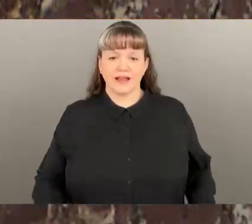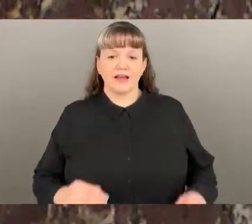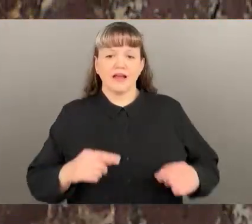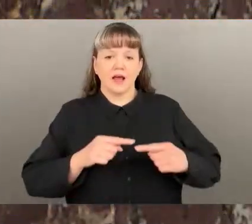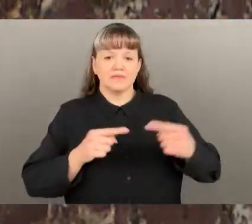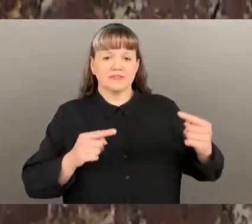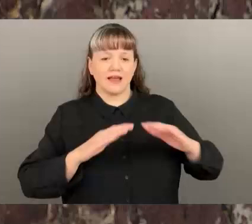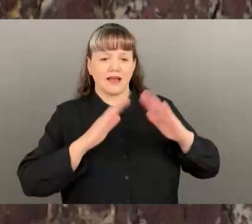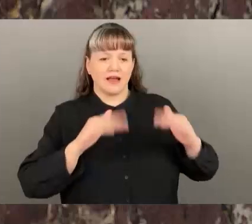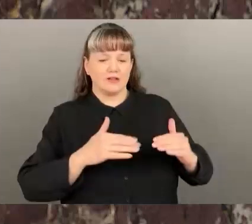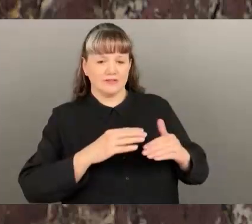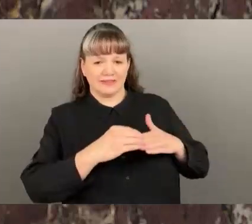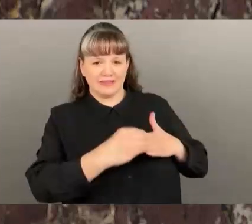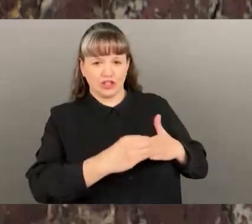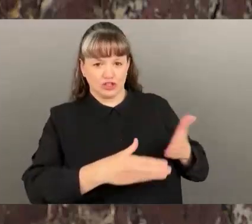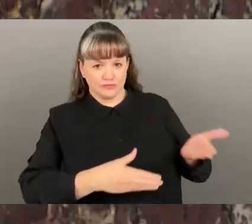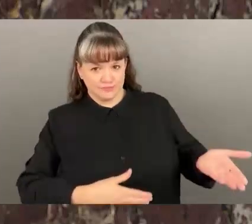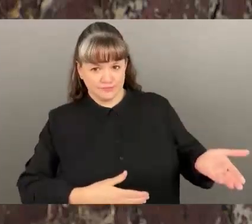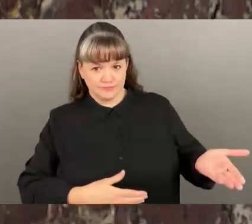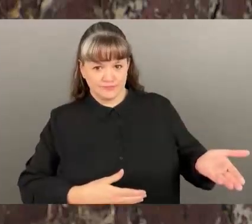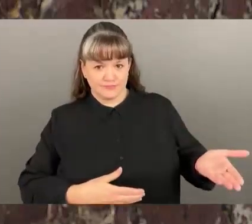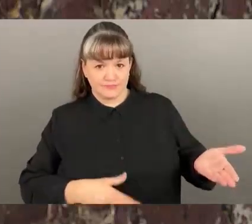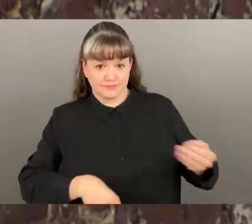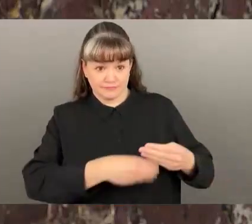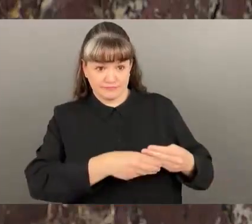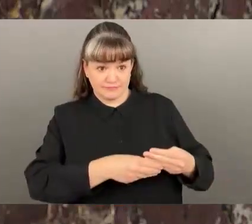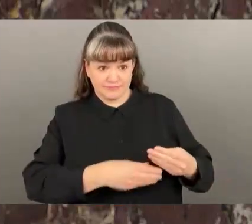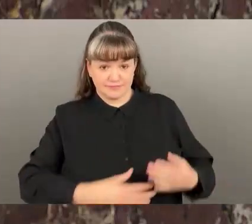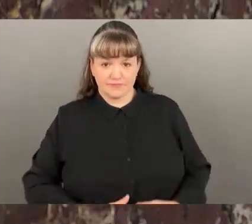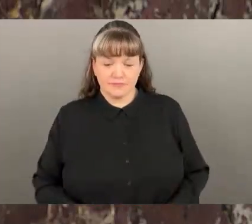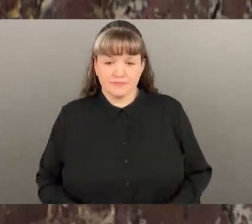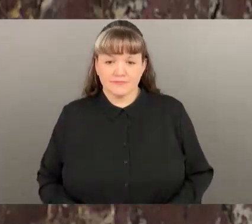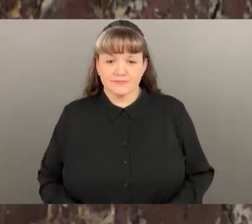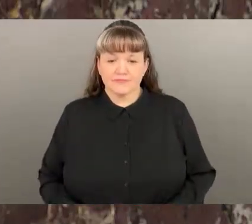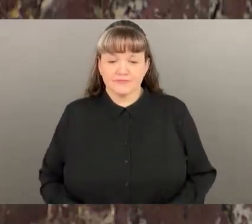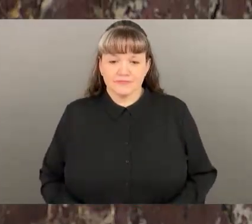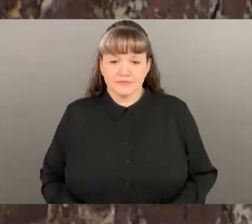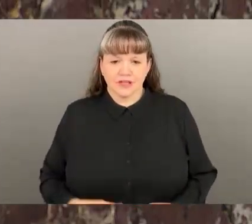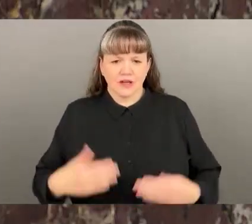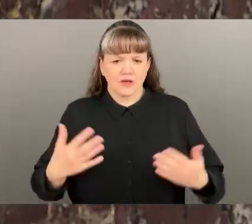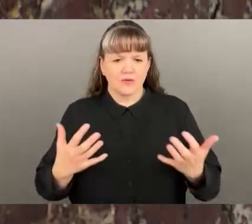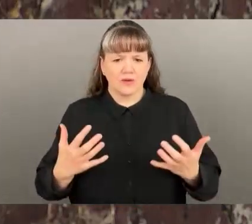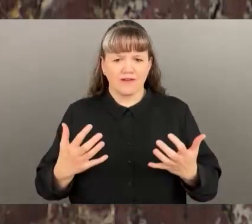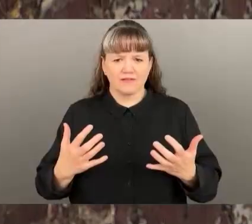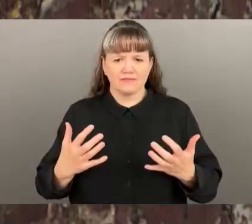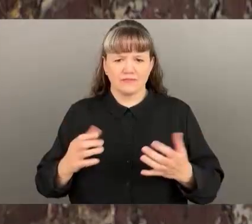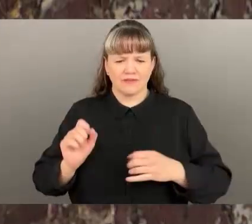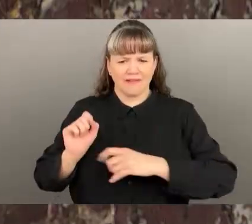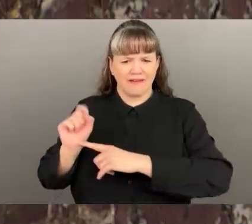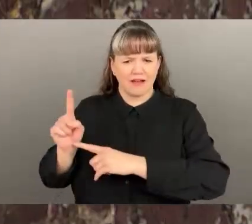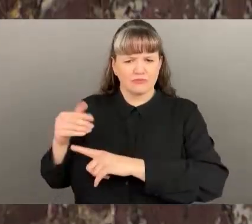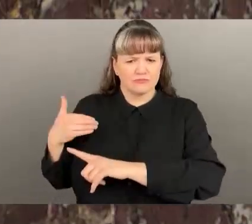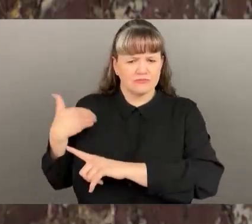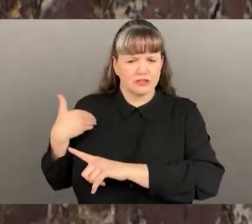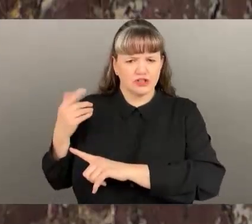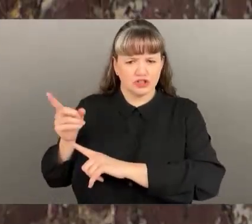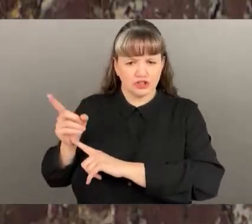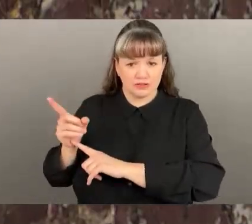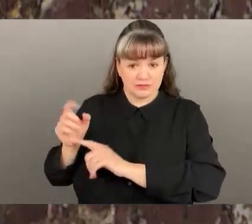Minister, could she survive with a household income of less than $2,300 a